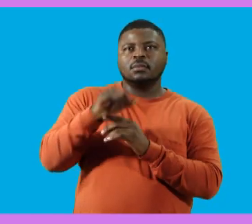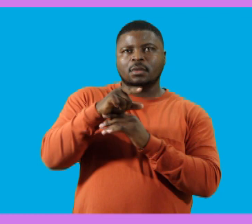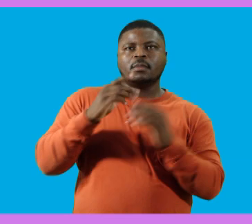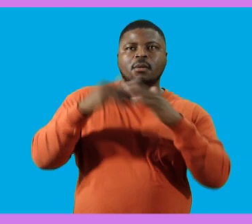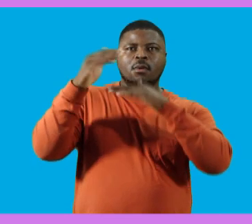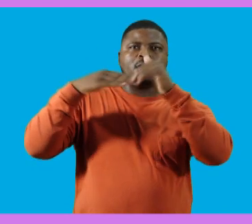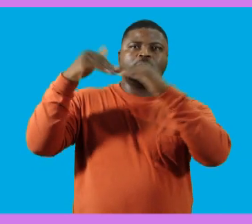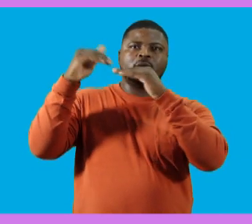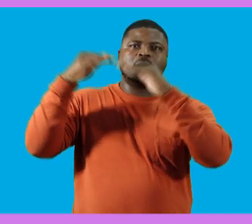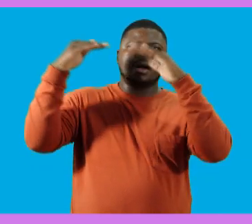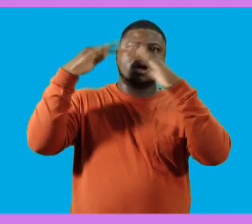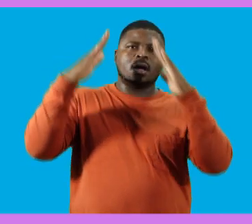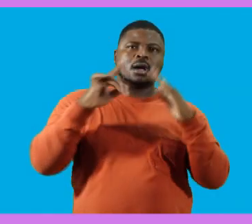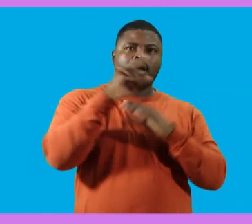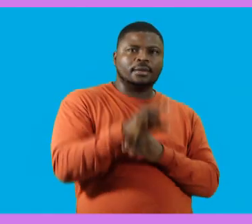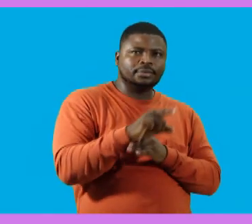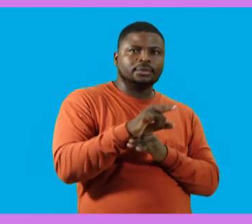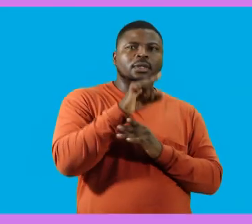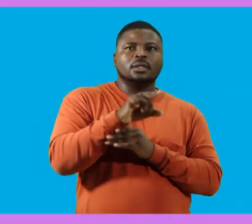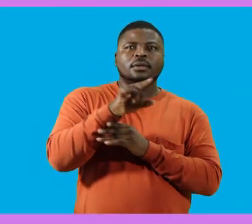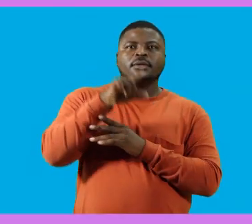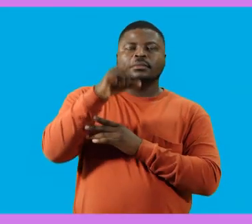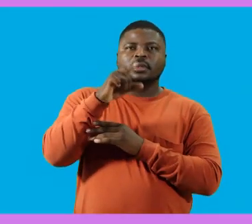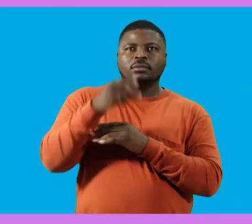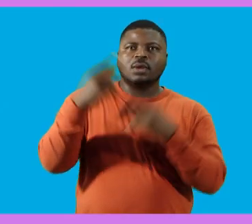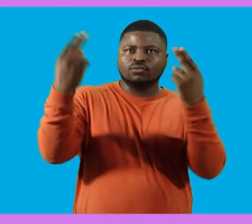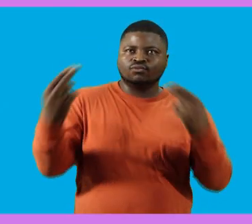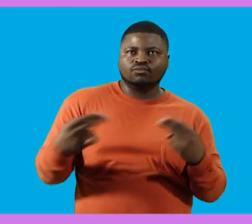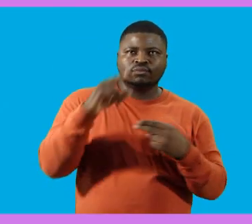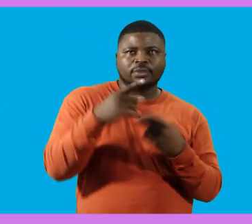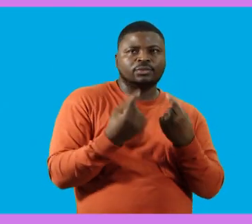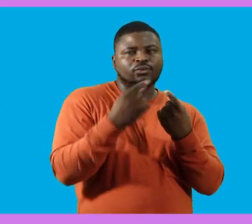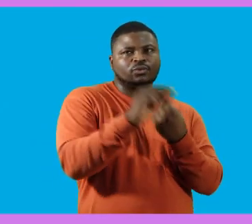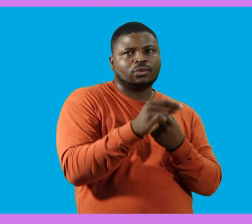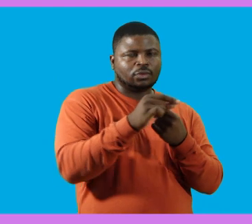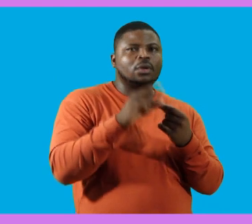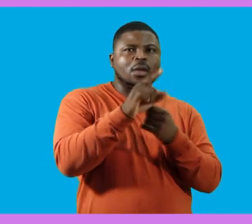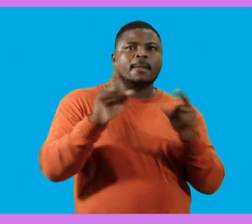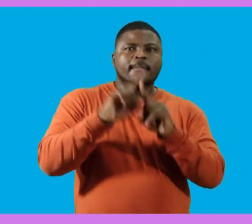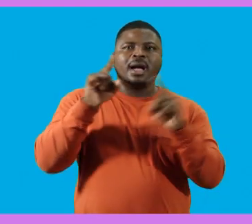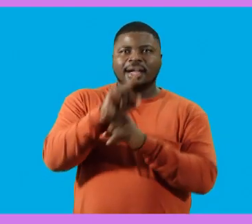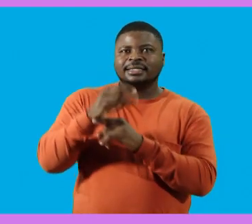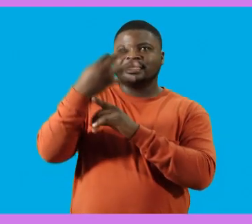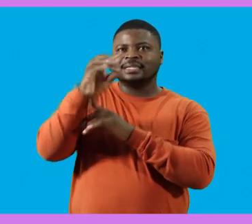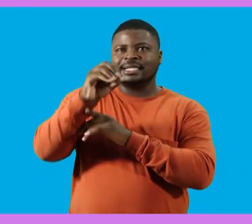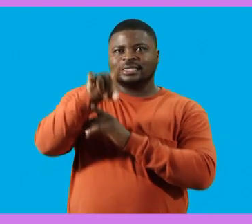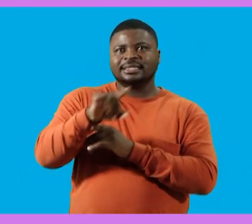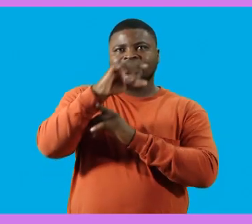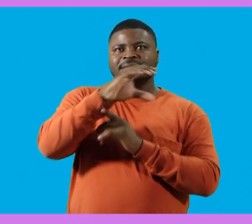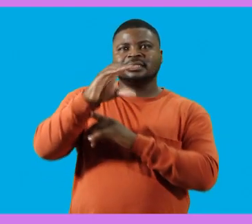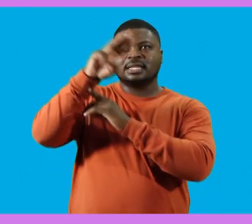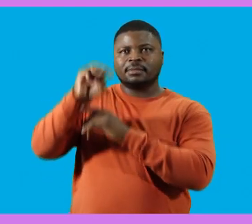up and place them in a cylindrical container, and the container is then 30 centimeters long and has a radius of 4